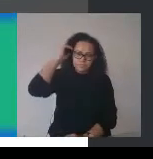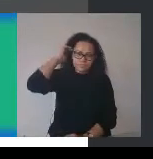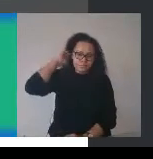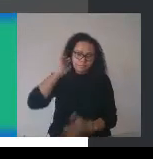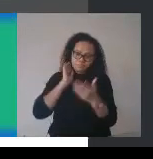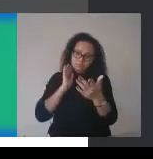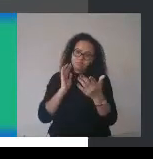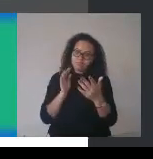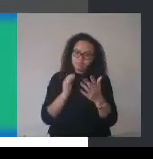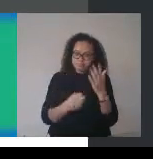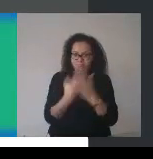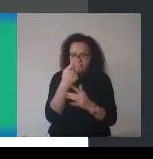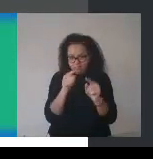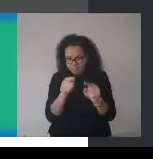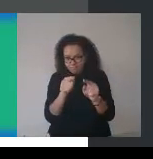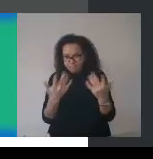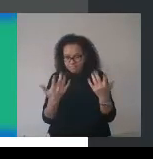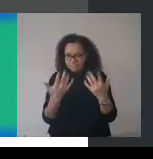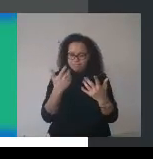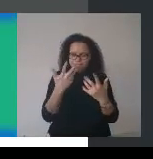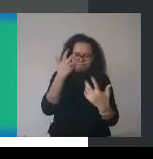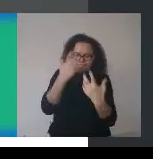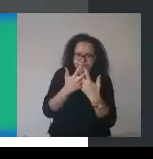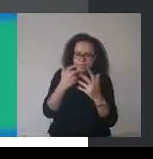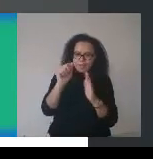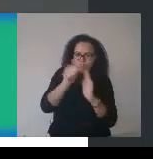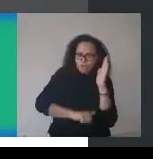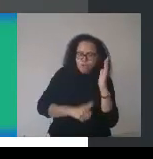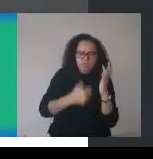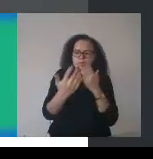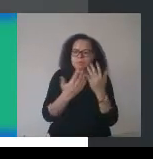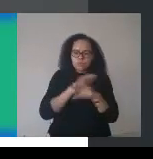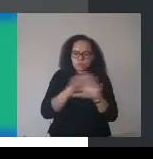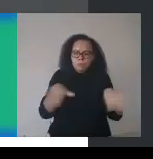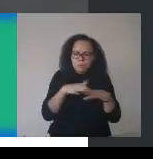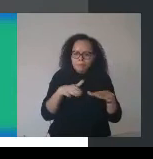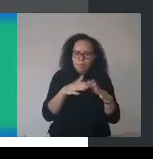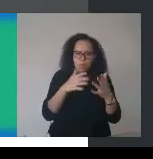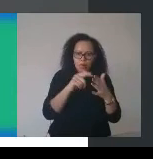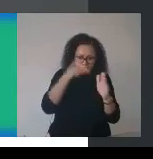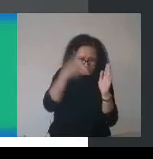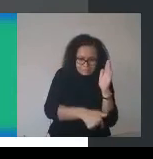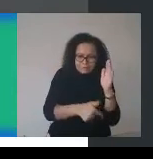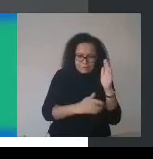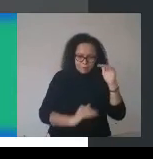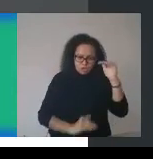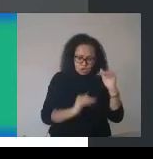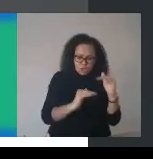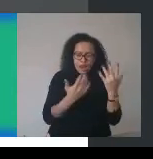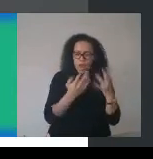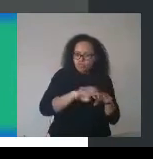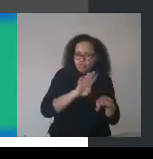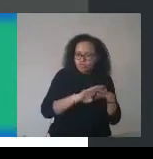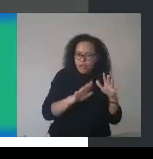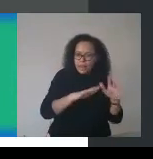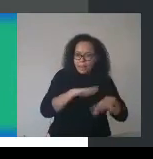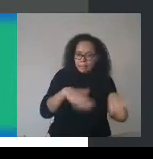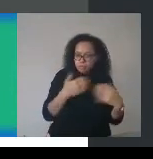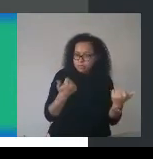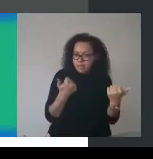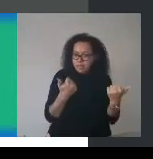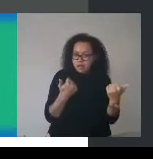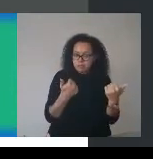programs that can work with any size and depth of pools, including training pools, that can be used as an individual, grabbing a tablet